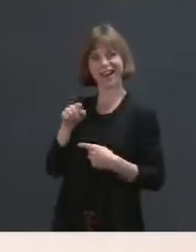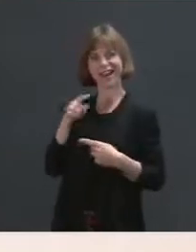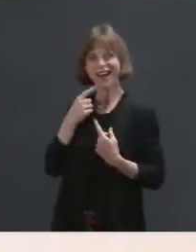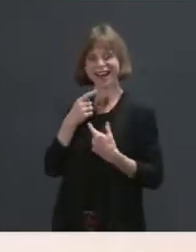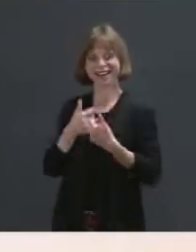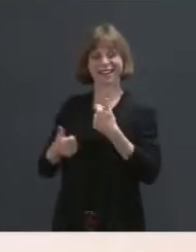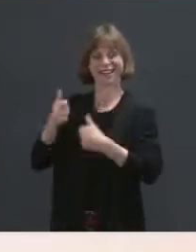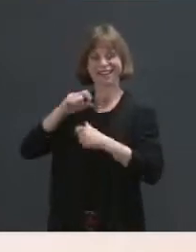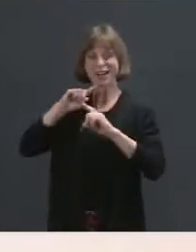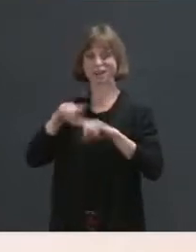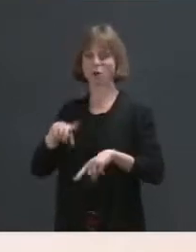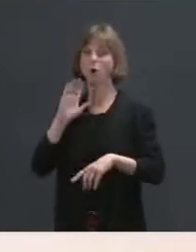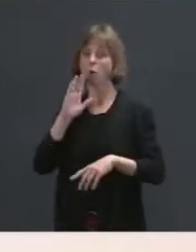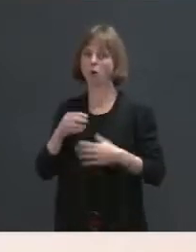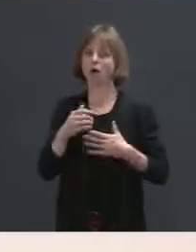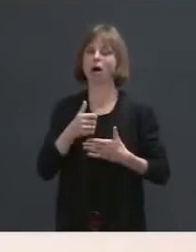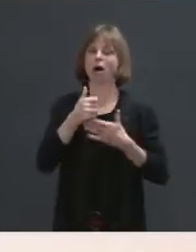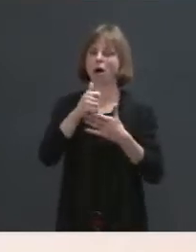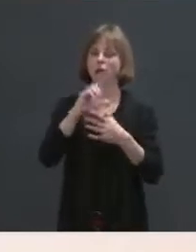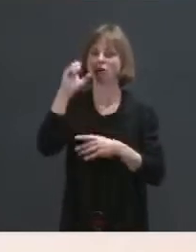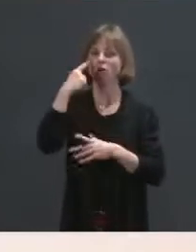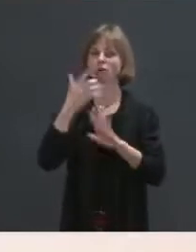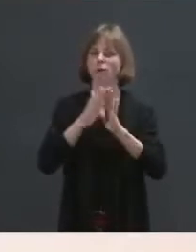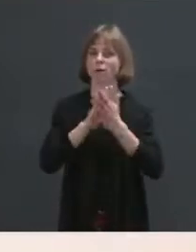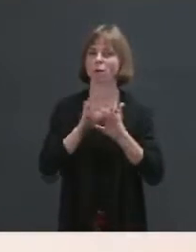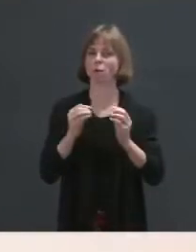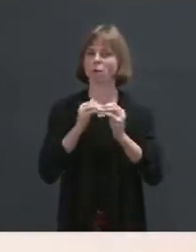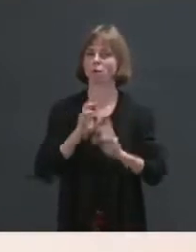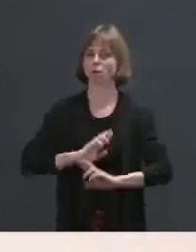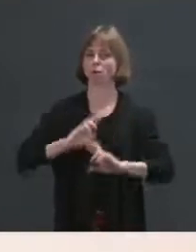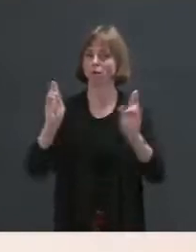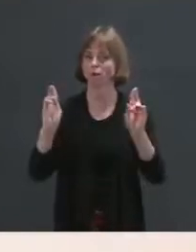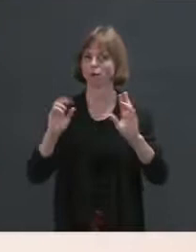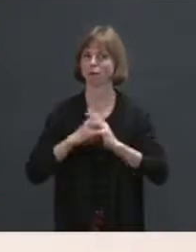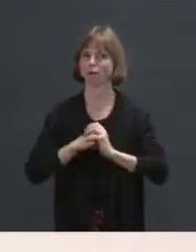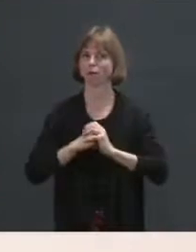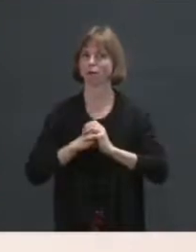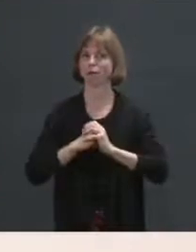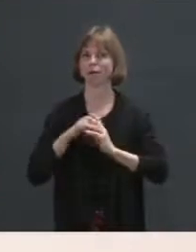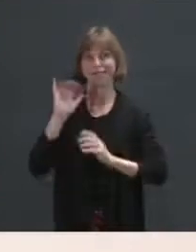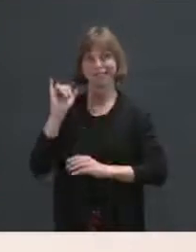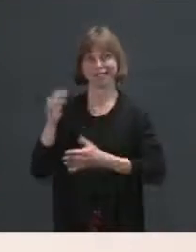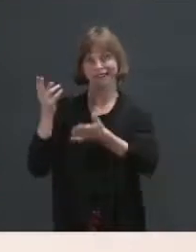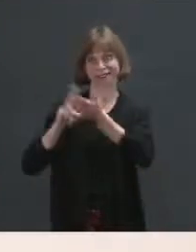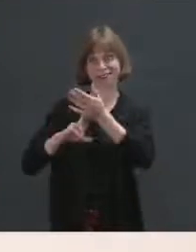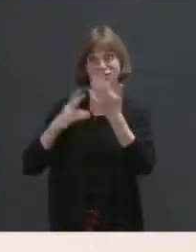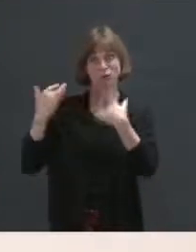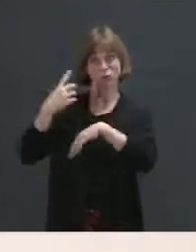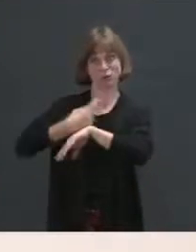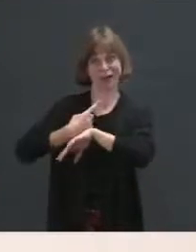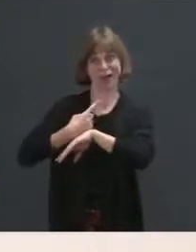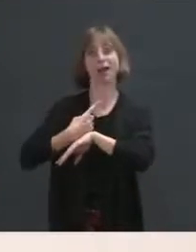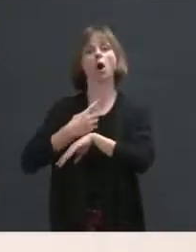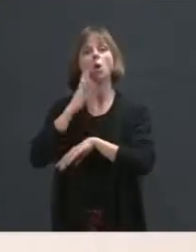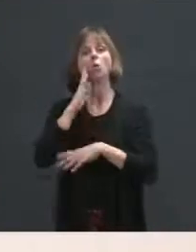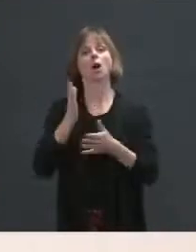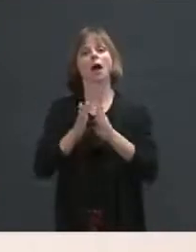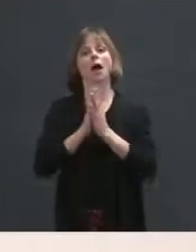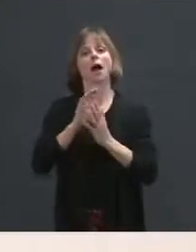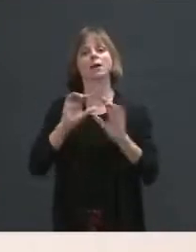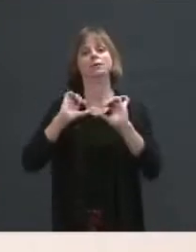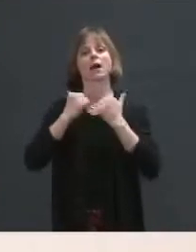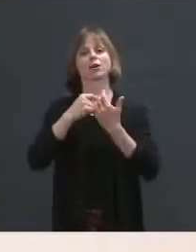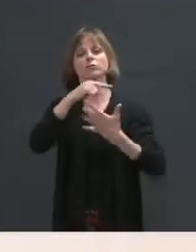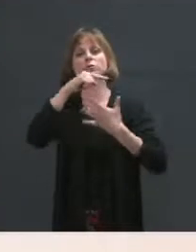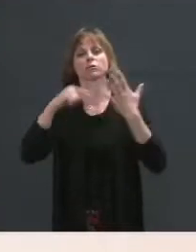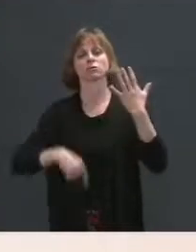more prepared. These sector-specific reviews that the president orders today, we're going to be asking agencies to do the following. They're